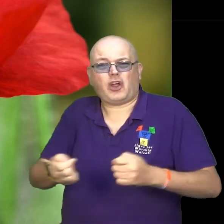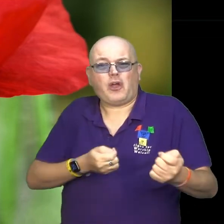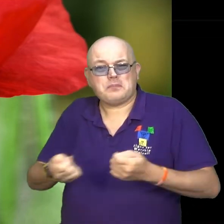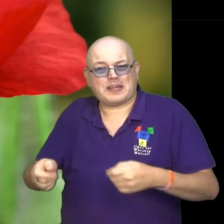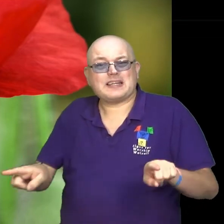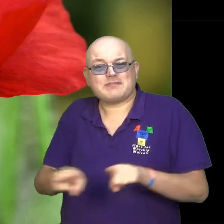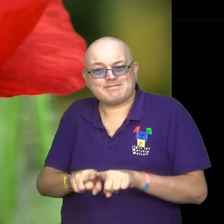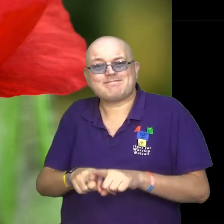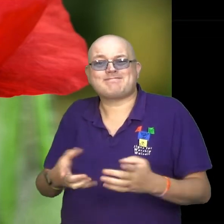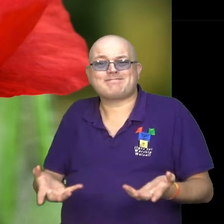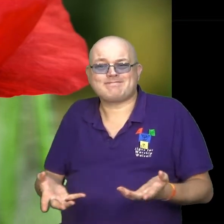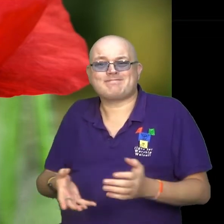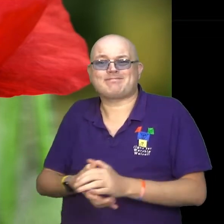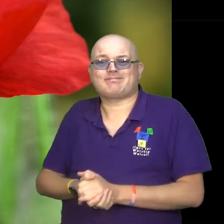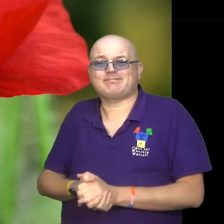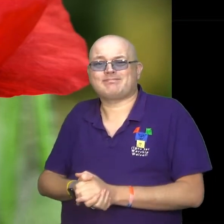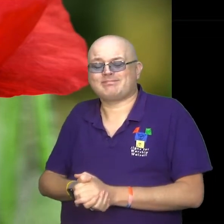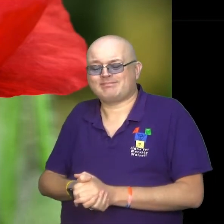pandemic.